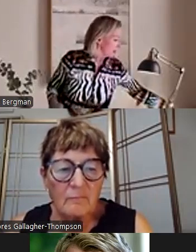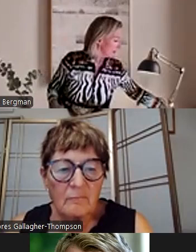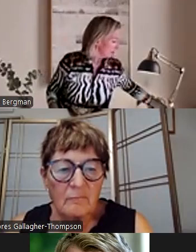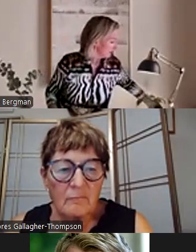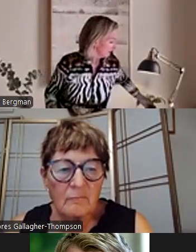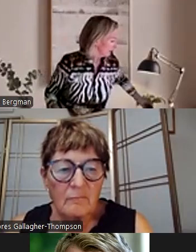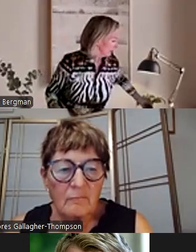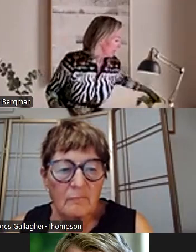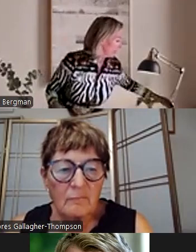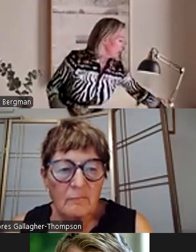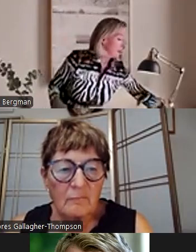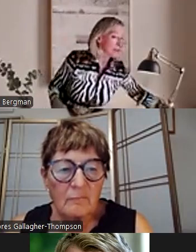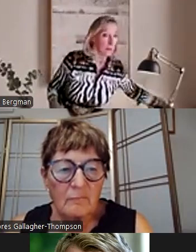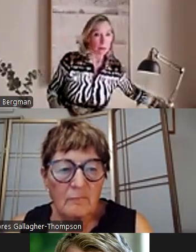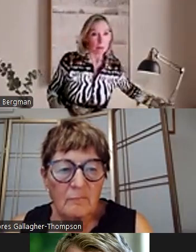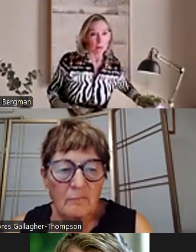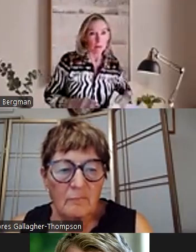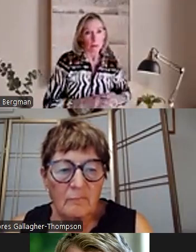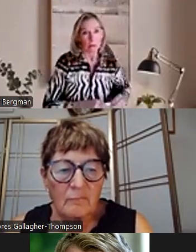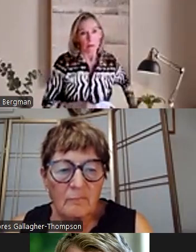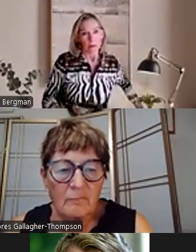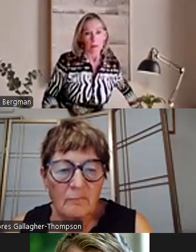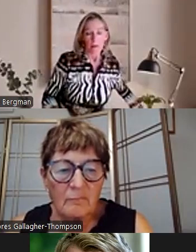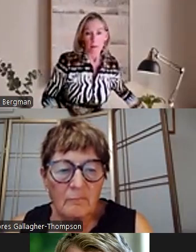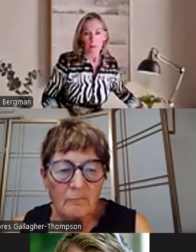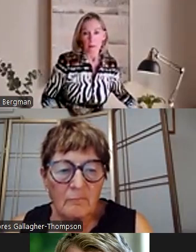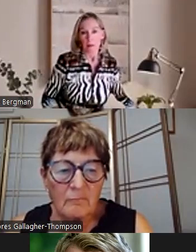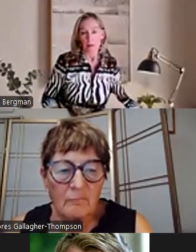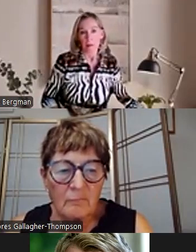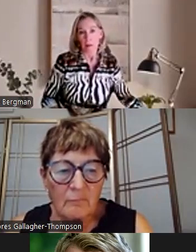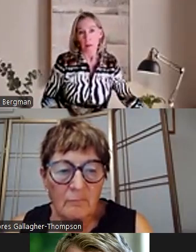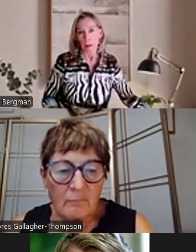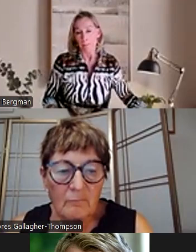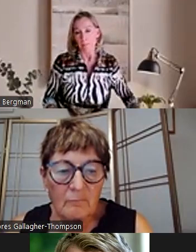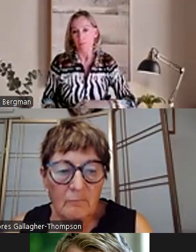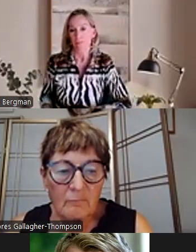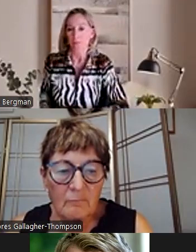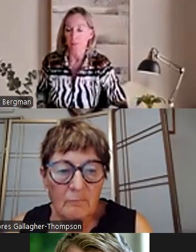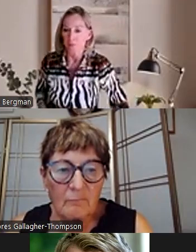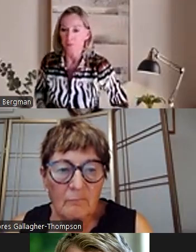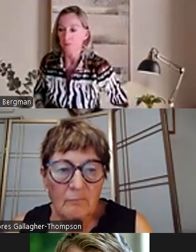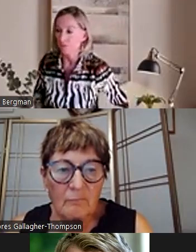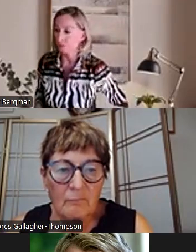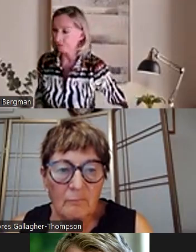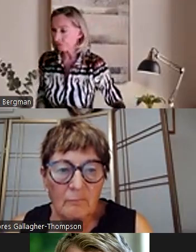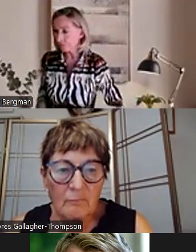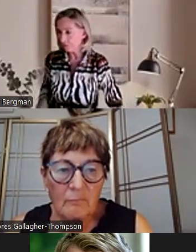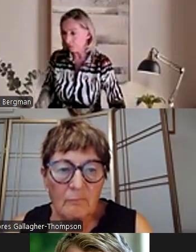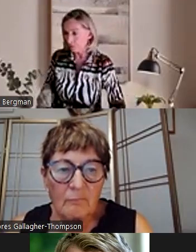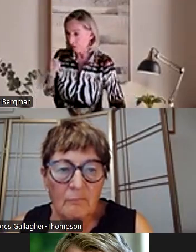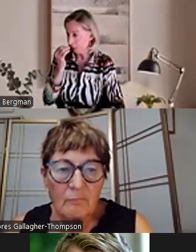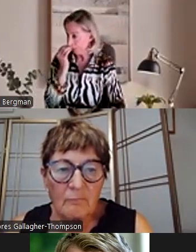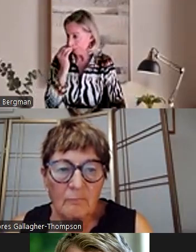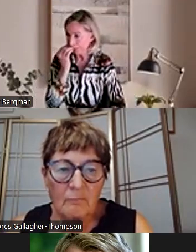All right. I think that the work that we're doing here is just terrific. It's just really, really wonderful. So very glad to be a part of